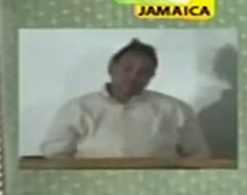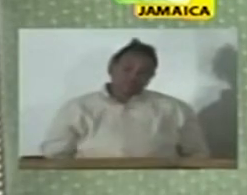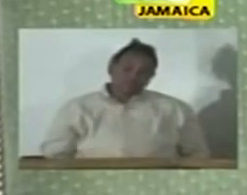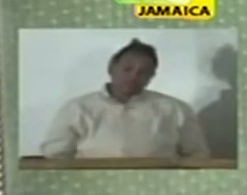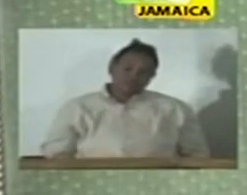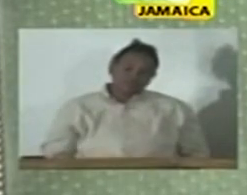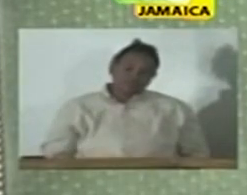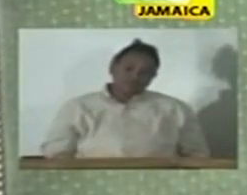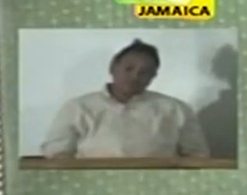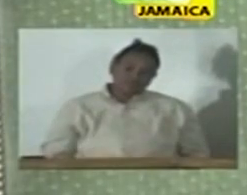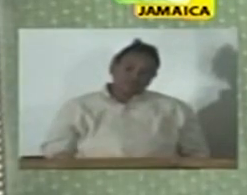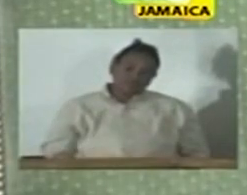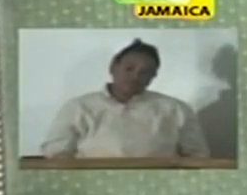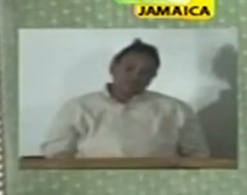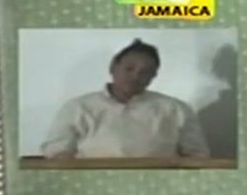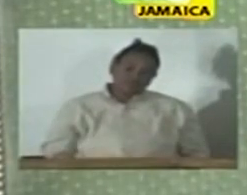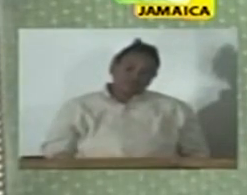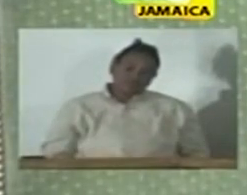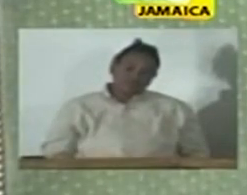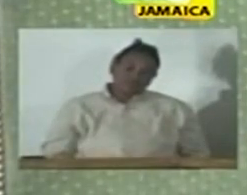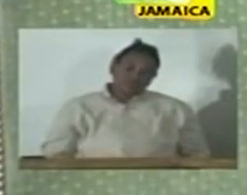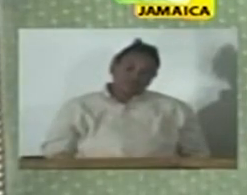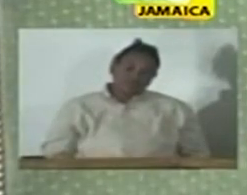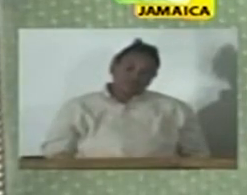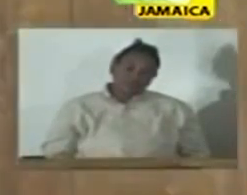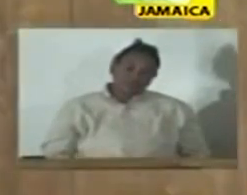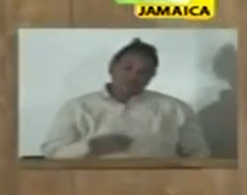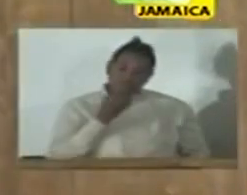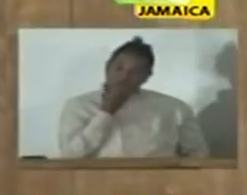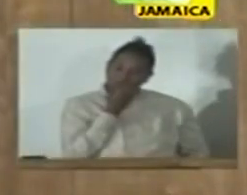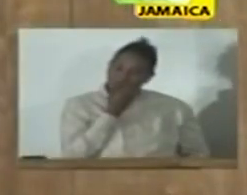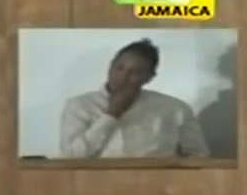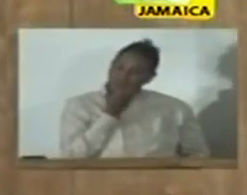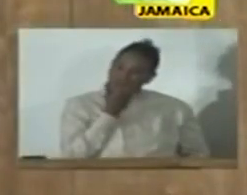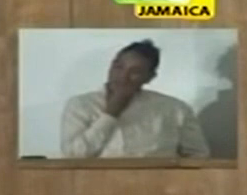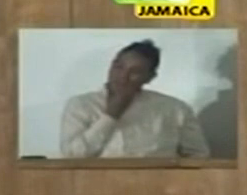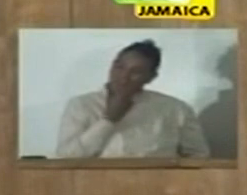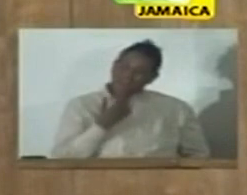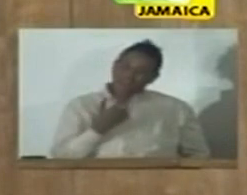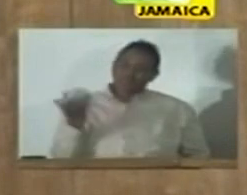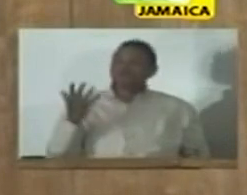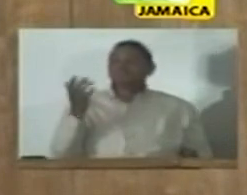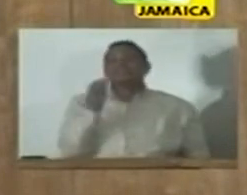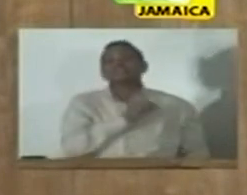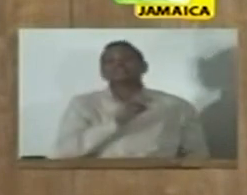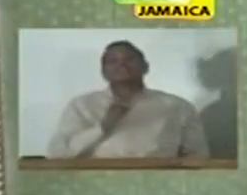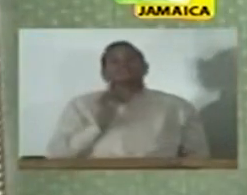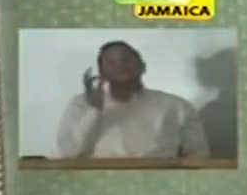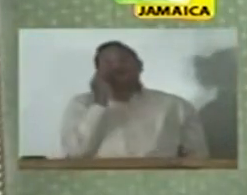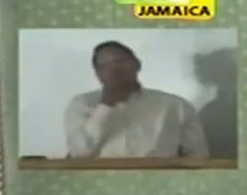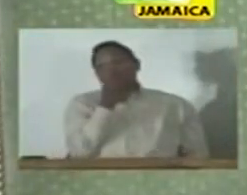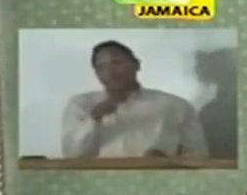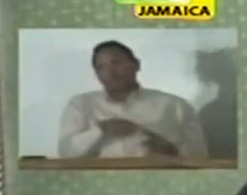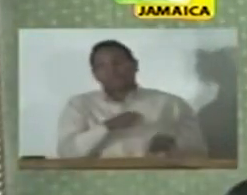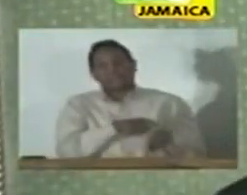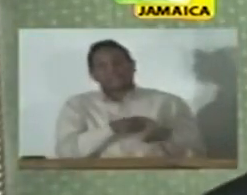Mr. President, you didn't hear that? You heard that? About the time that has been taken from my presentation,